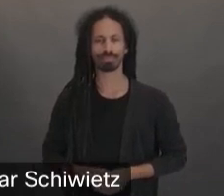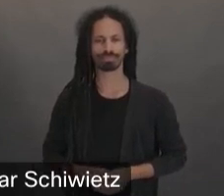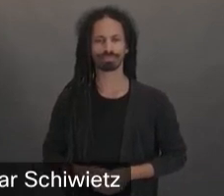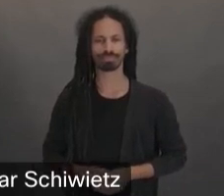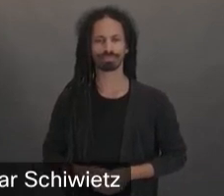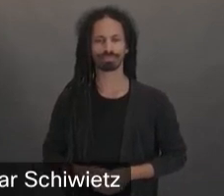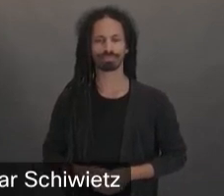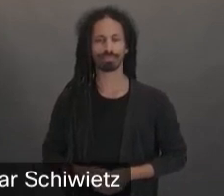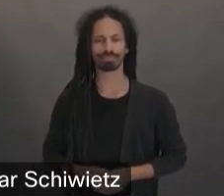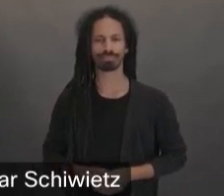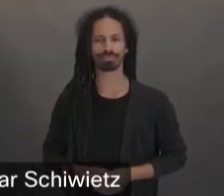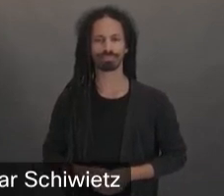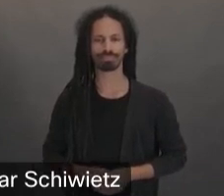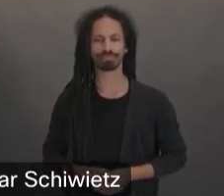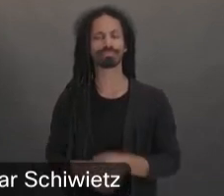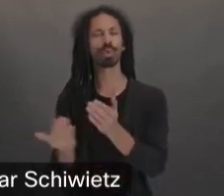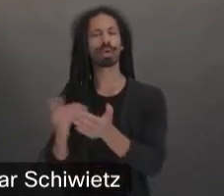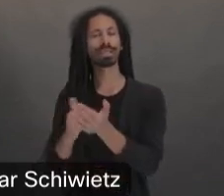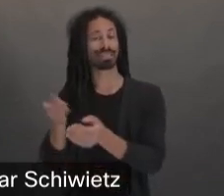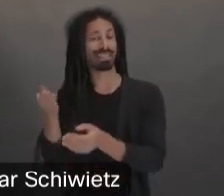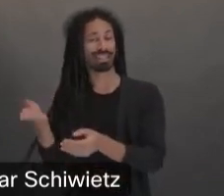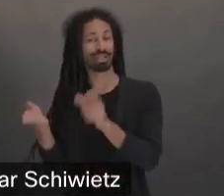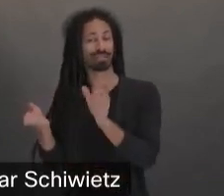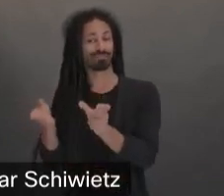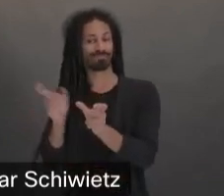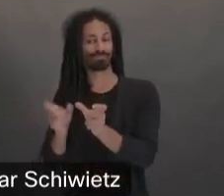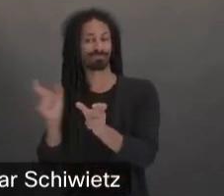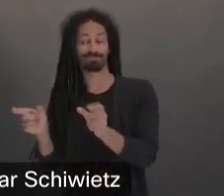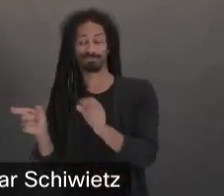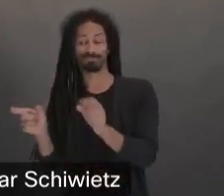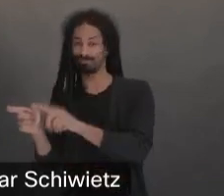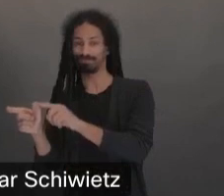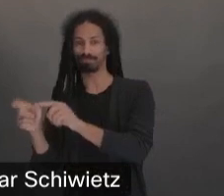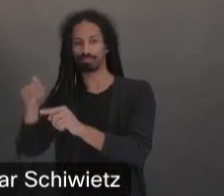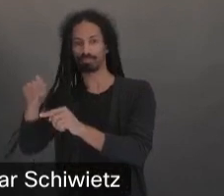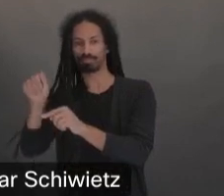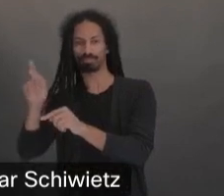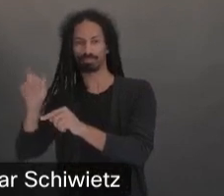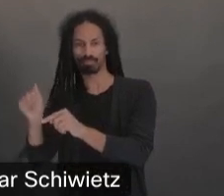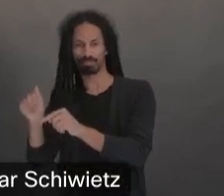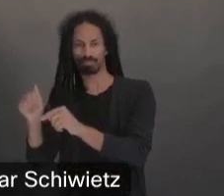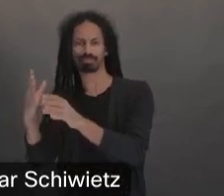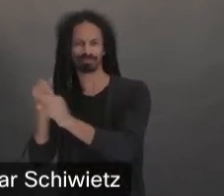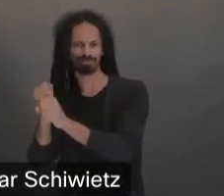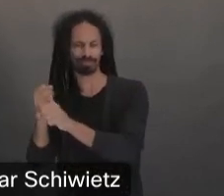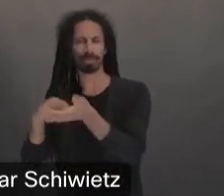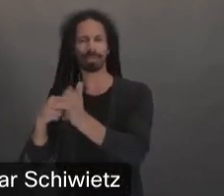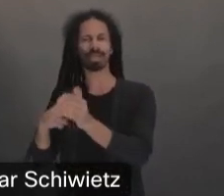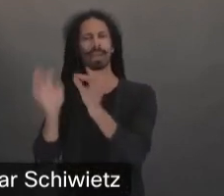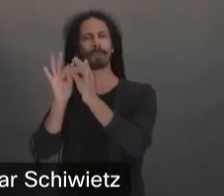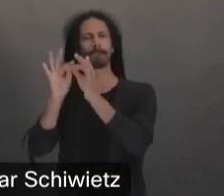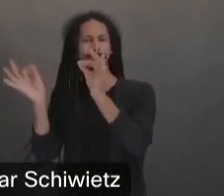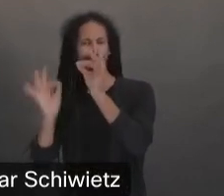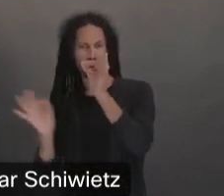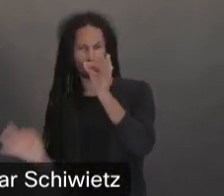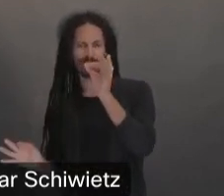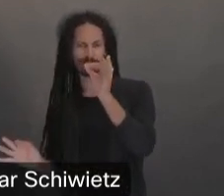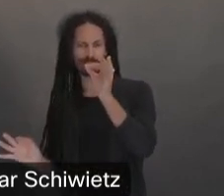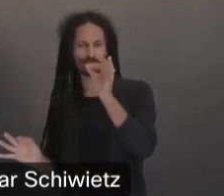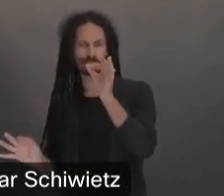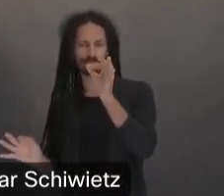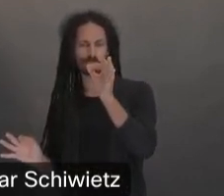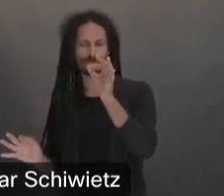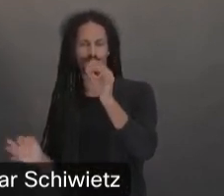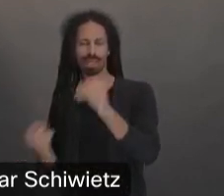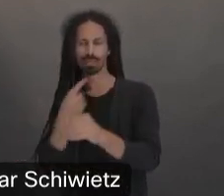the abbreviated form of paragraph or APA. This is how you would write paragraph. And we're saying, we found